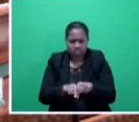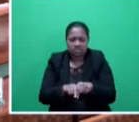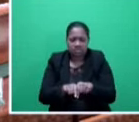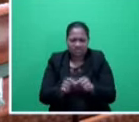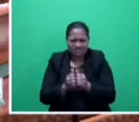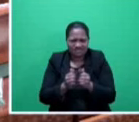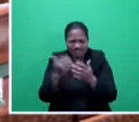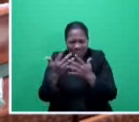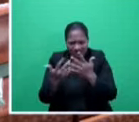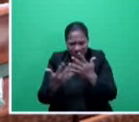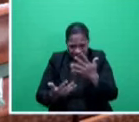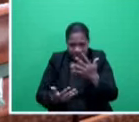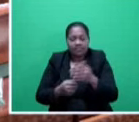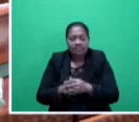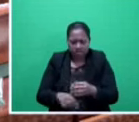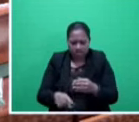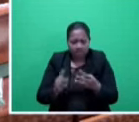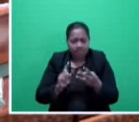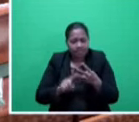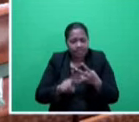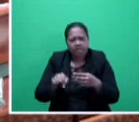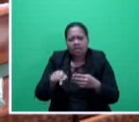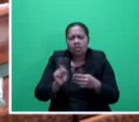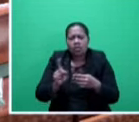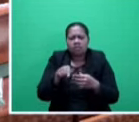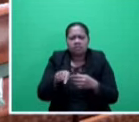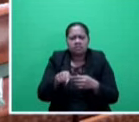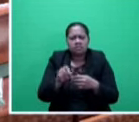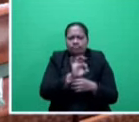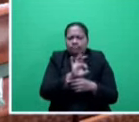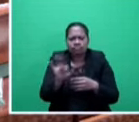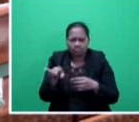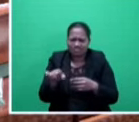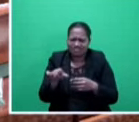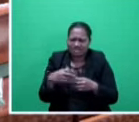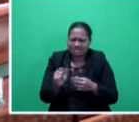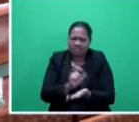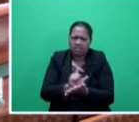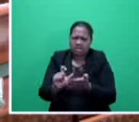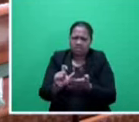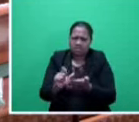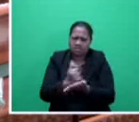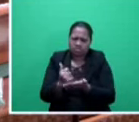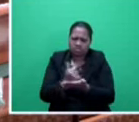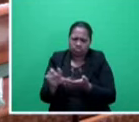Firstly, I note that the petition does not request for a clear action for Parliament to